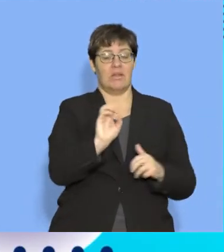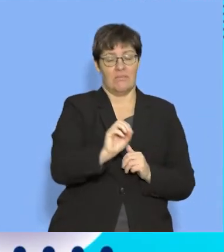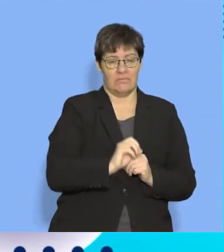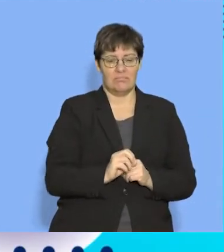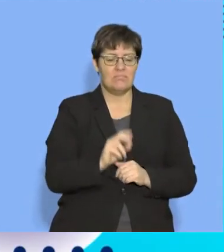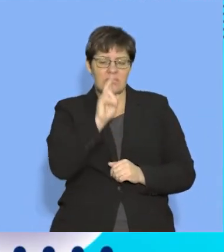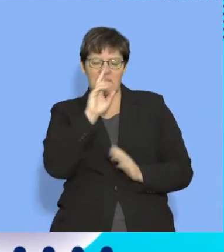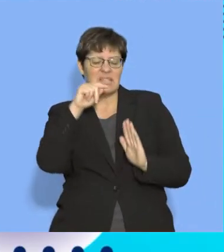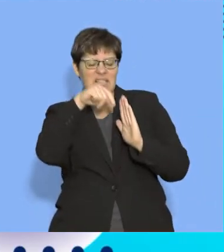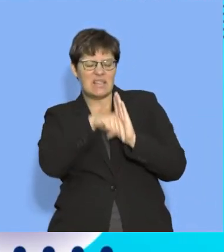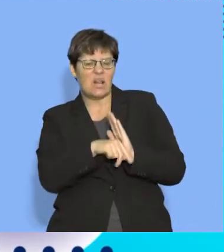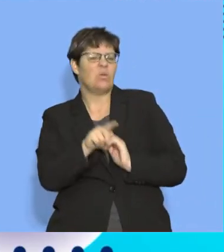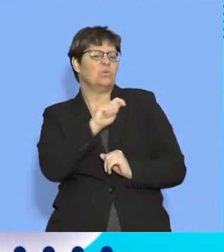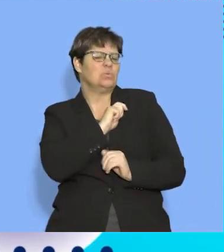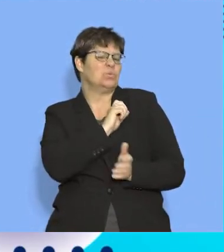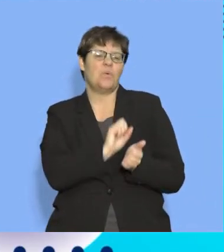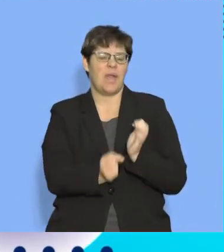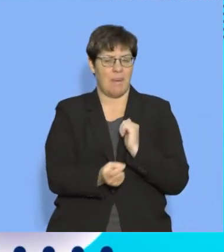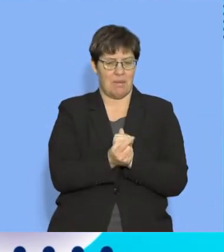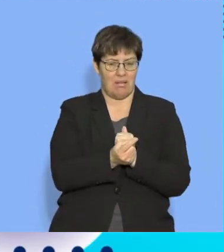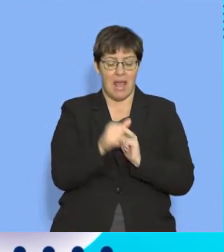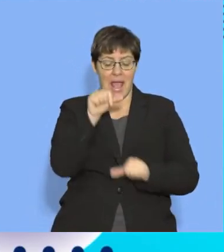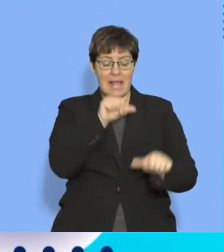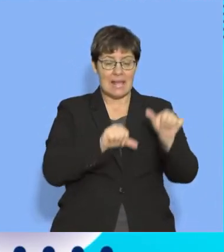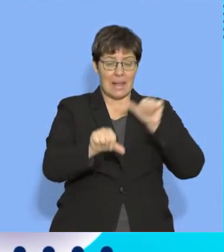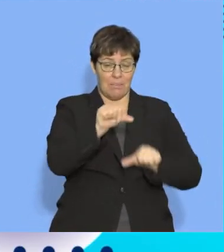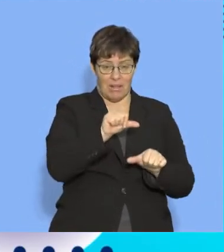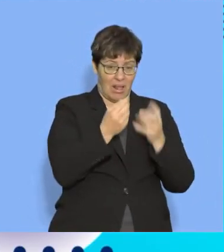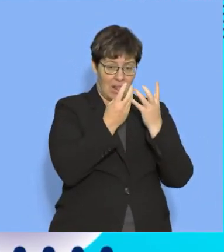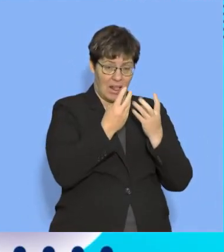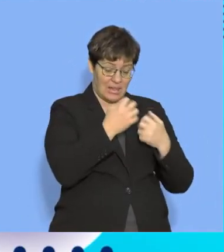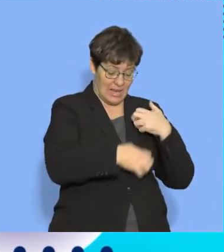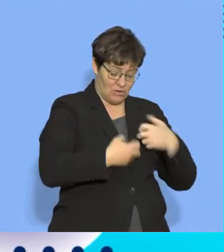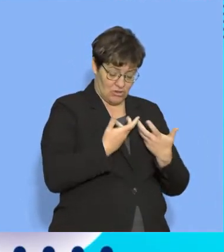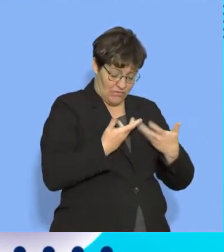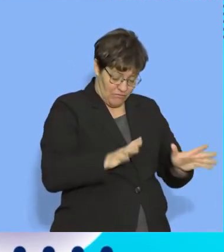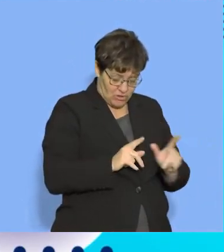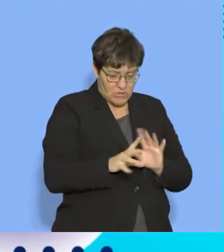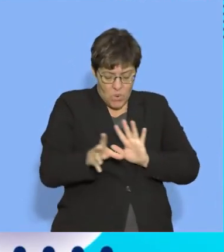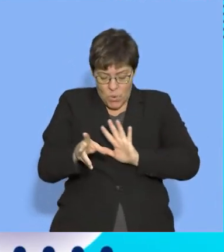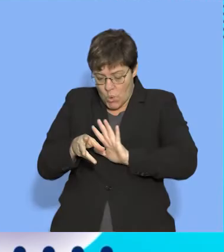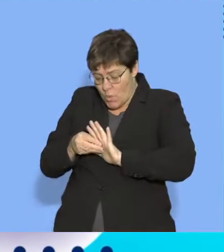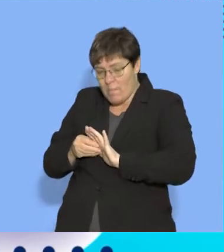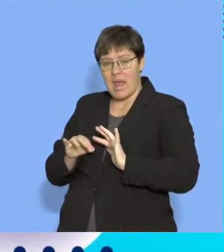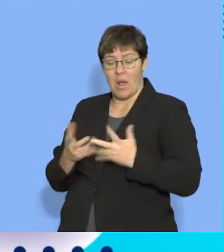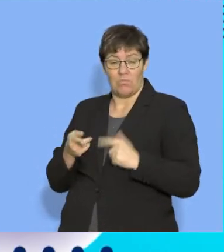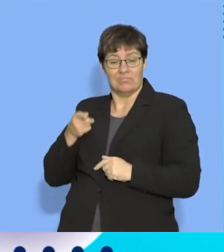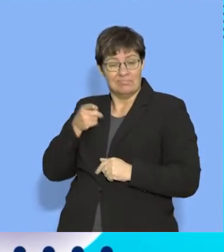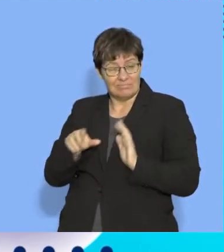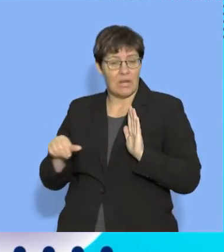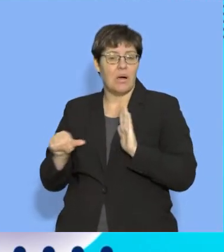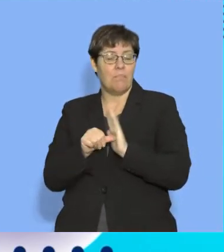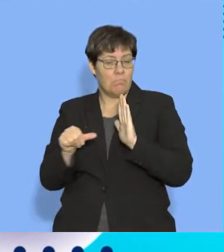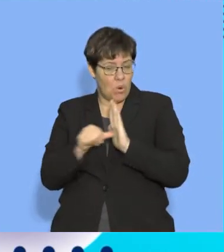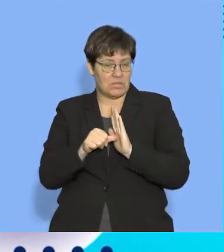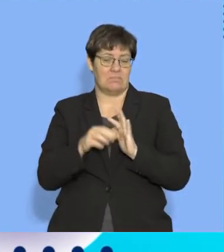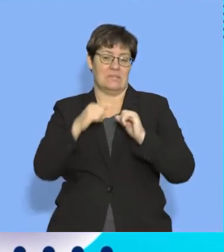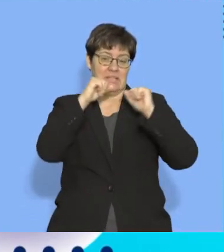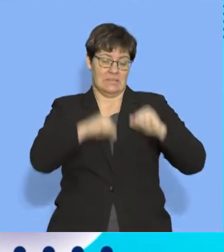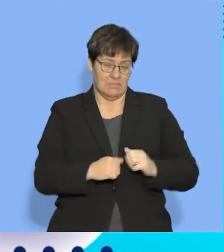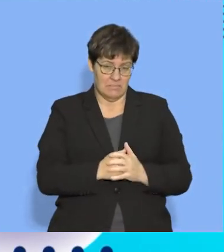absorption actually takes place once chemical digestion has been complete. Absorption is a crucial part of the digestive